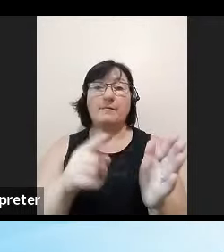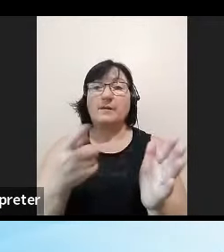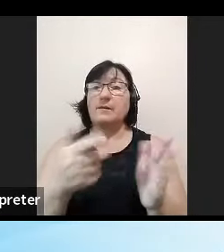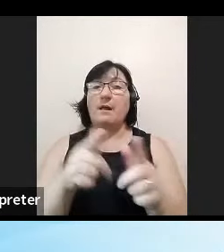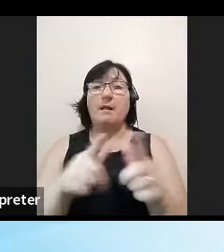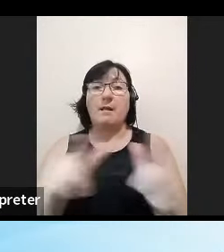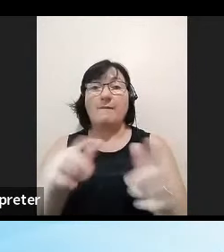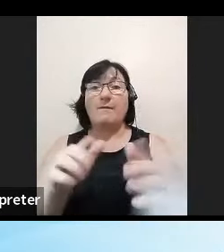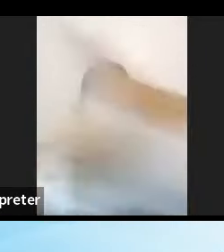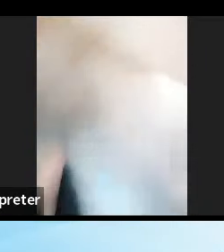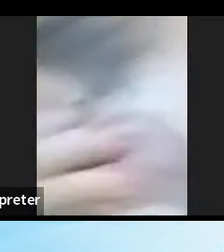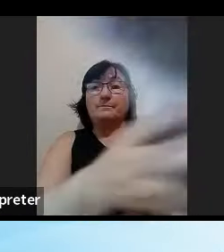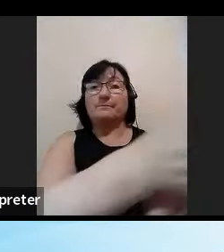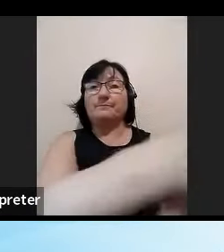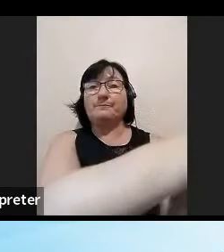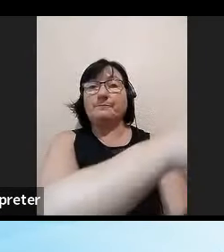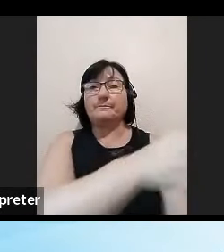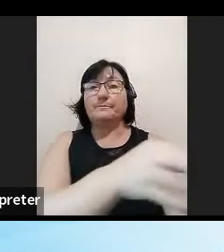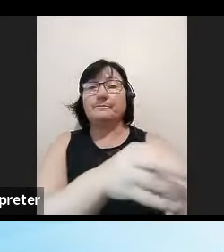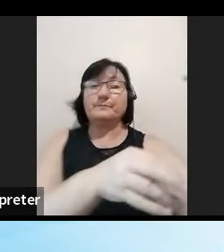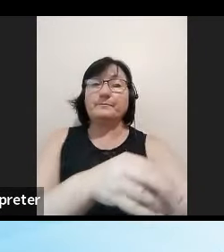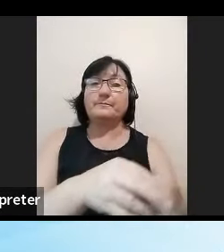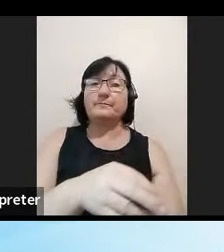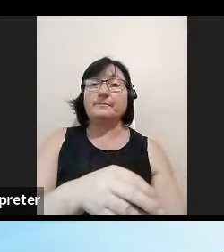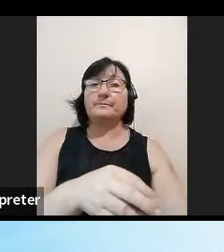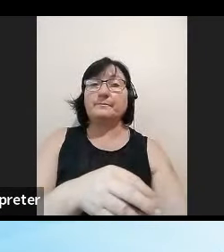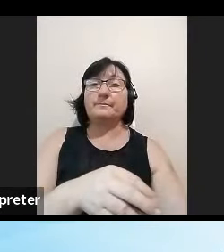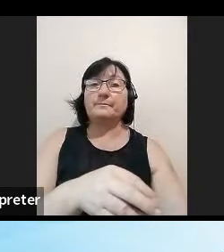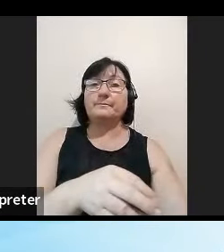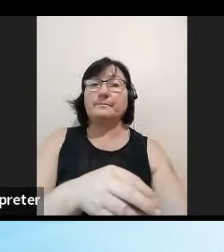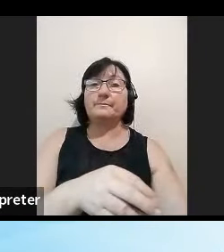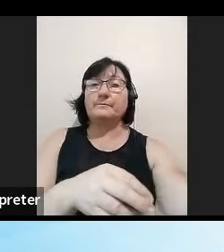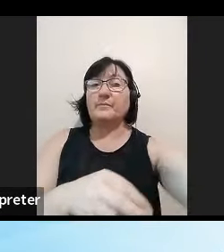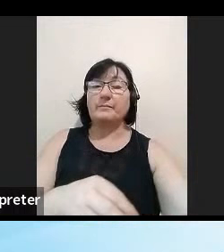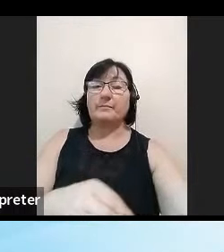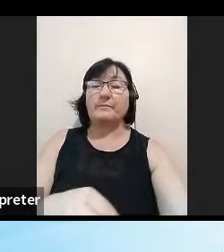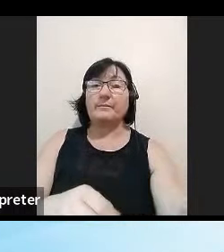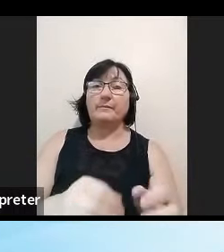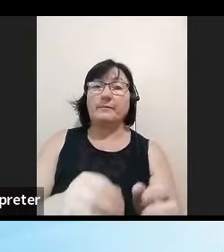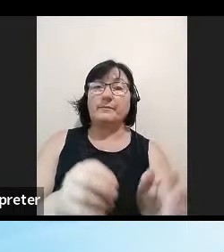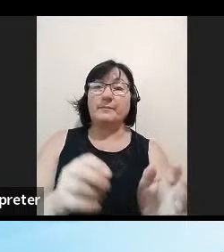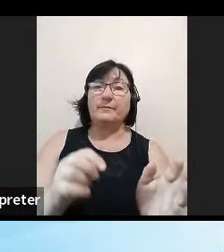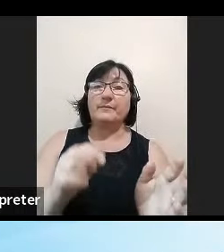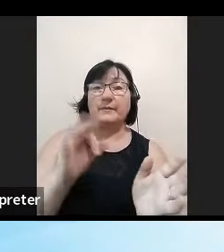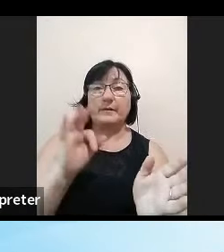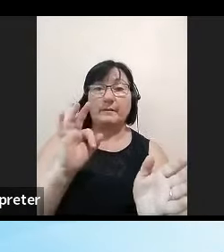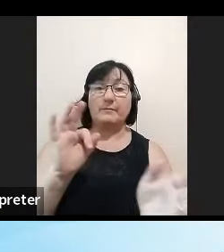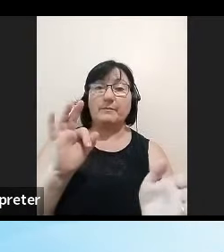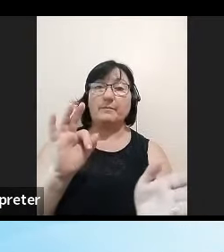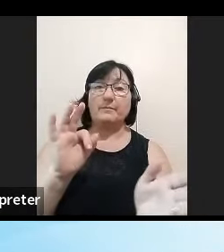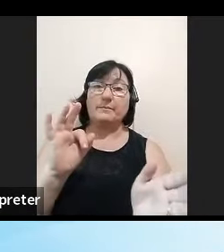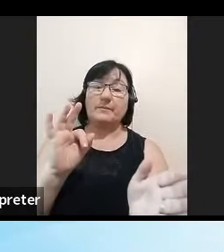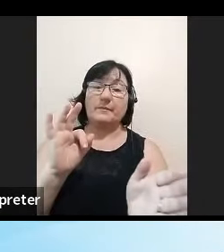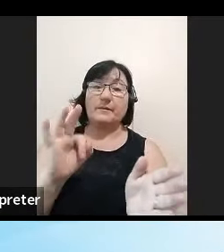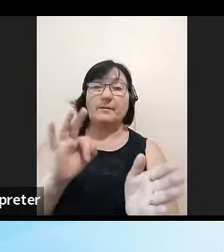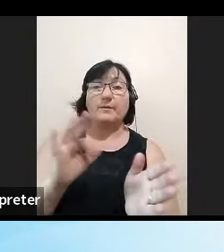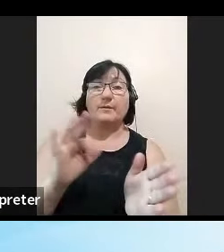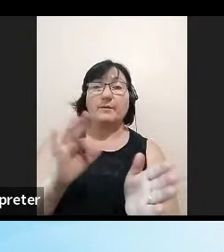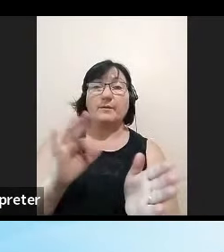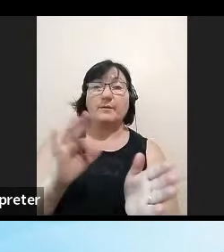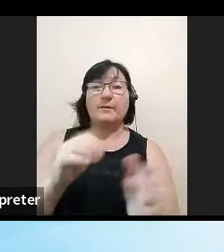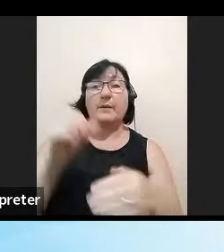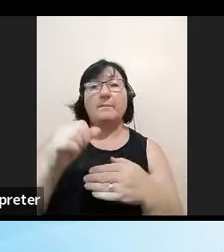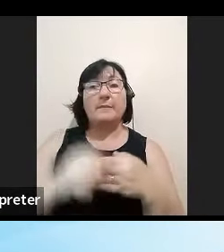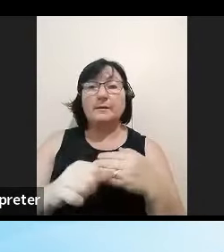compliance, and then we'll come back perhaps after 3 months or whatever period we've agreed upon. But the main focus will be